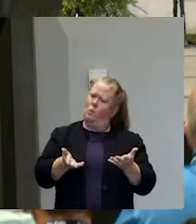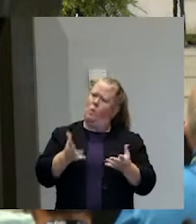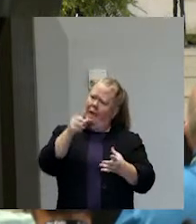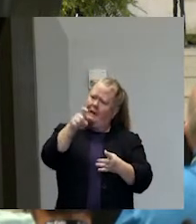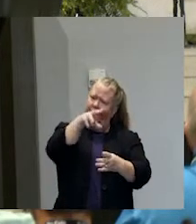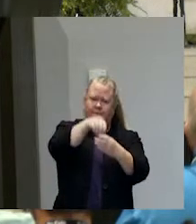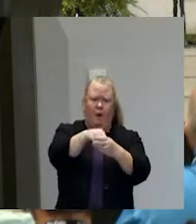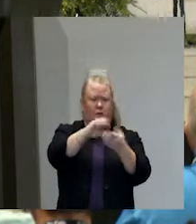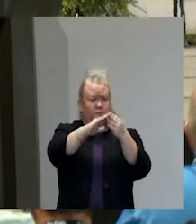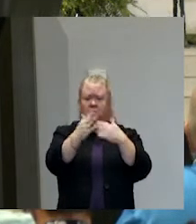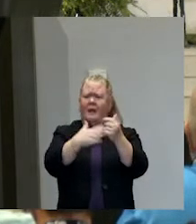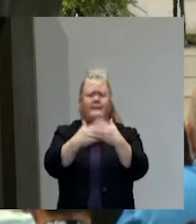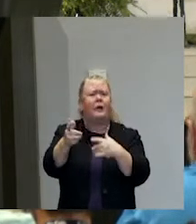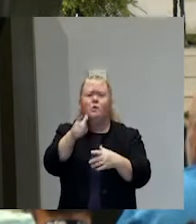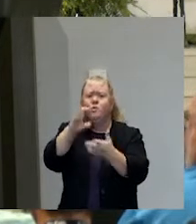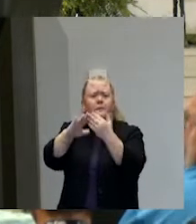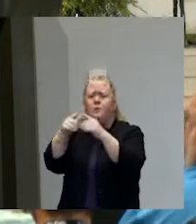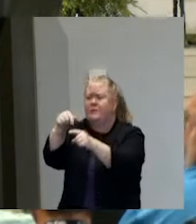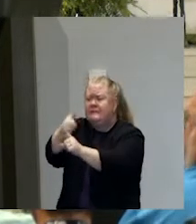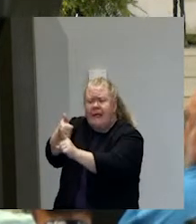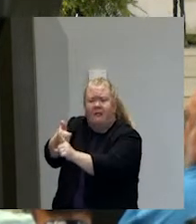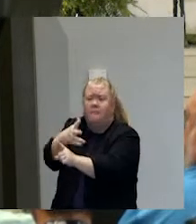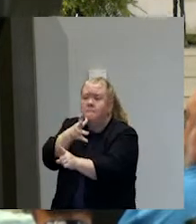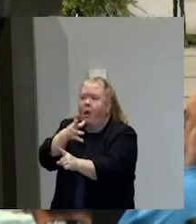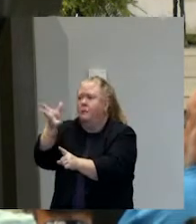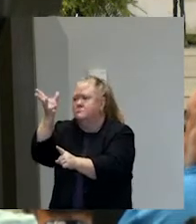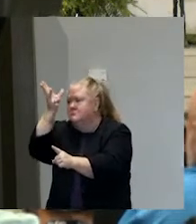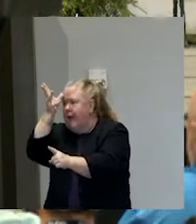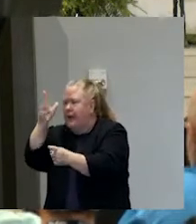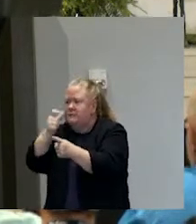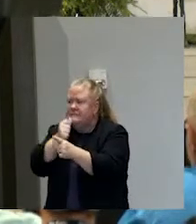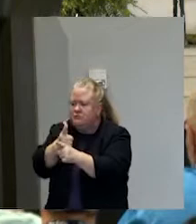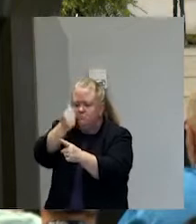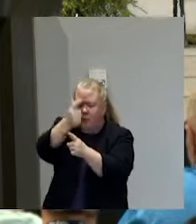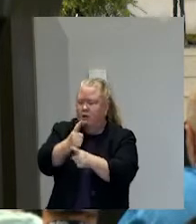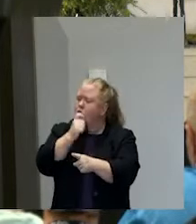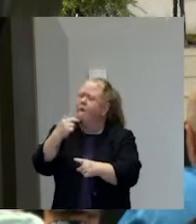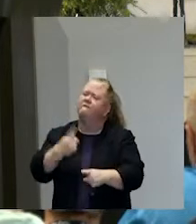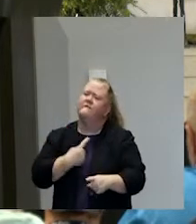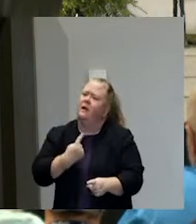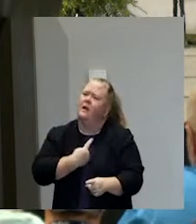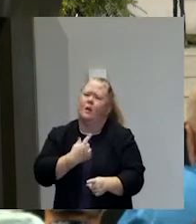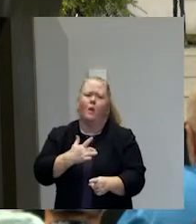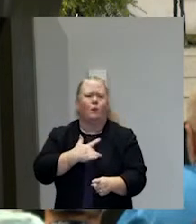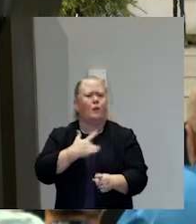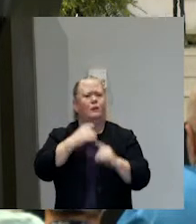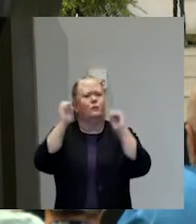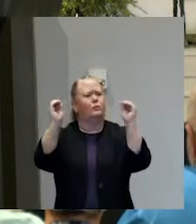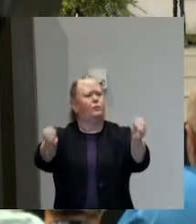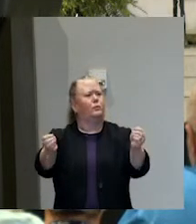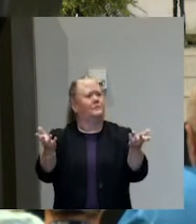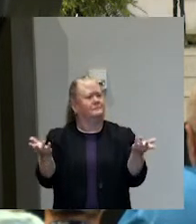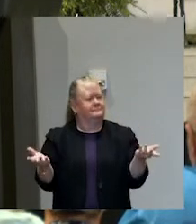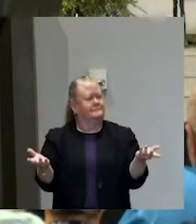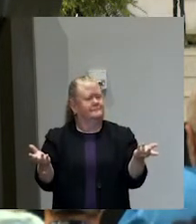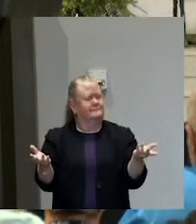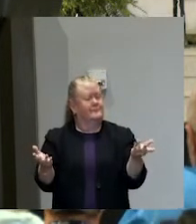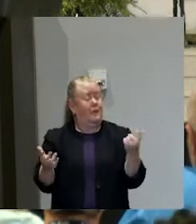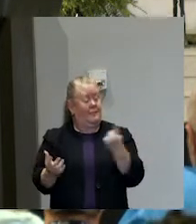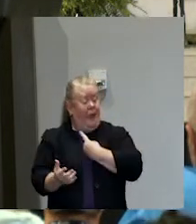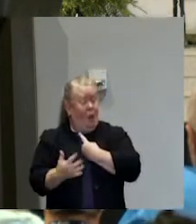just you and your parents or you and your siblings or whoever it is, you don't feel alone. And that feeling alone that you were talking about